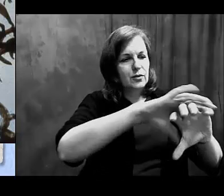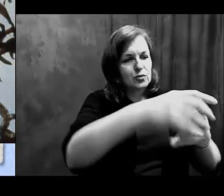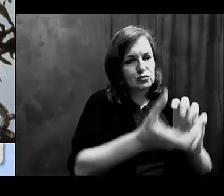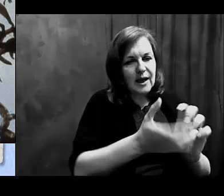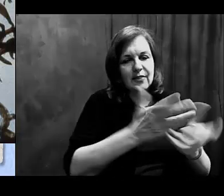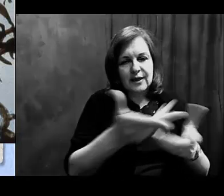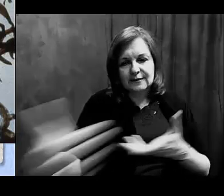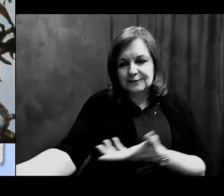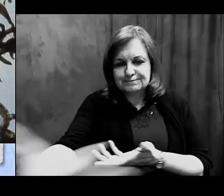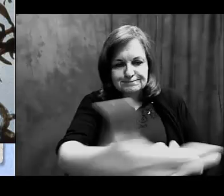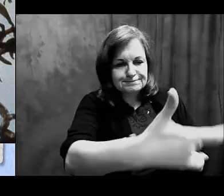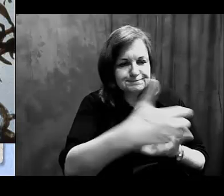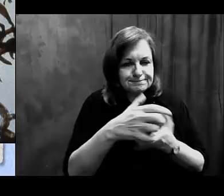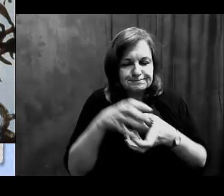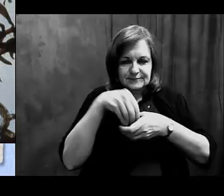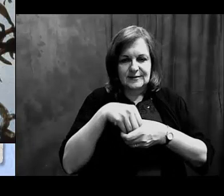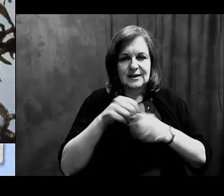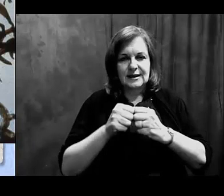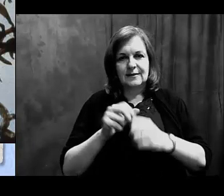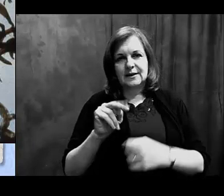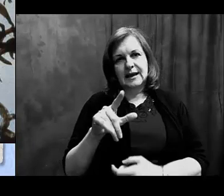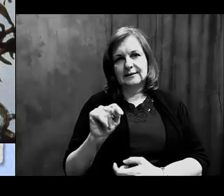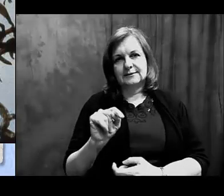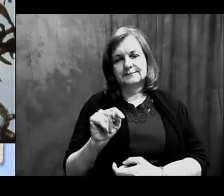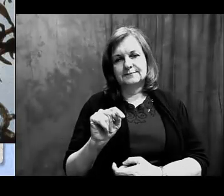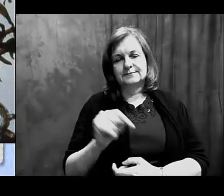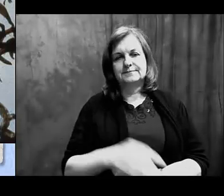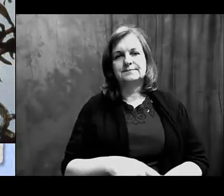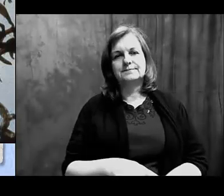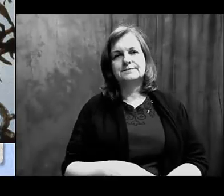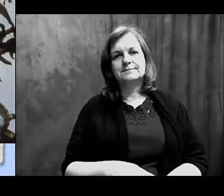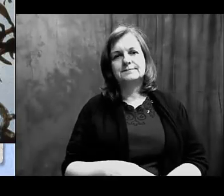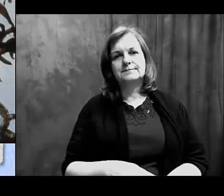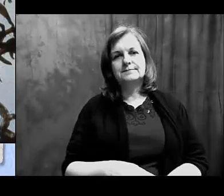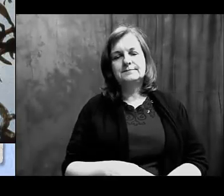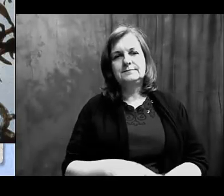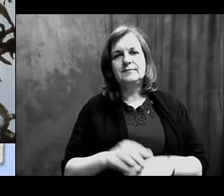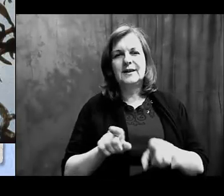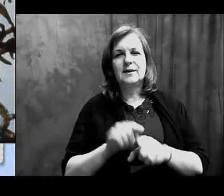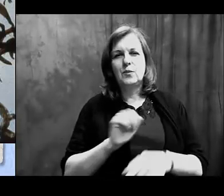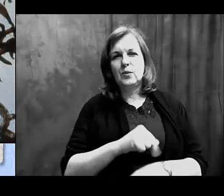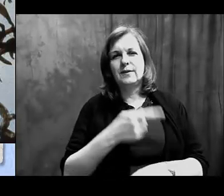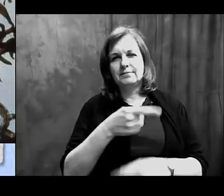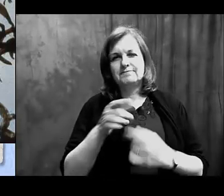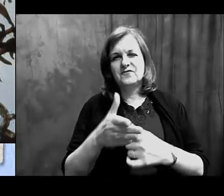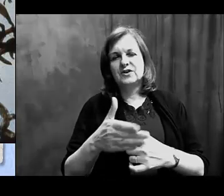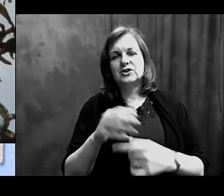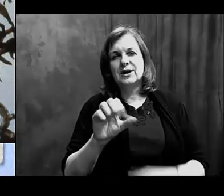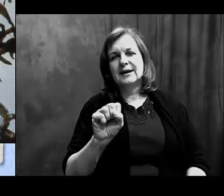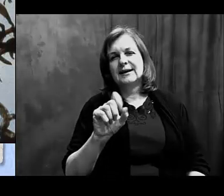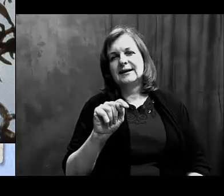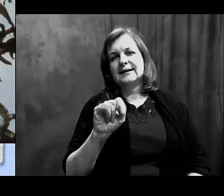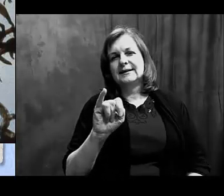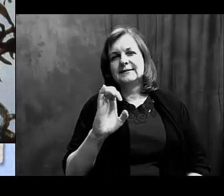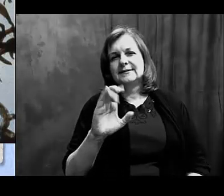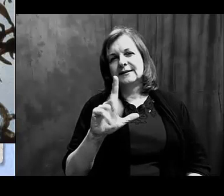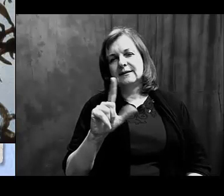that finale of having all of these things inside their nest. The same is true with our sticklebacks I have